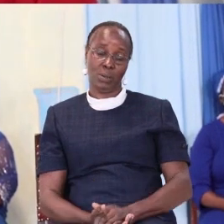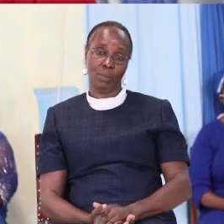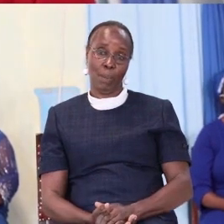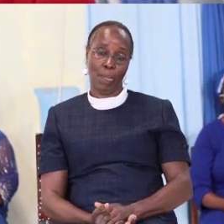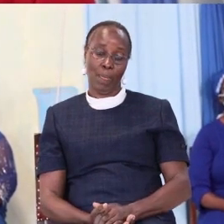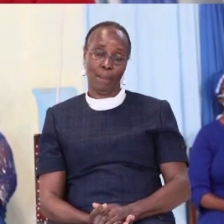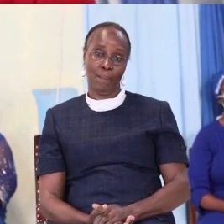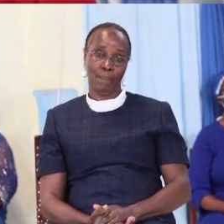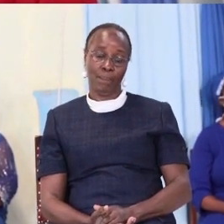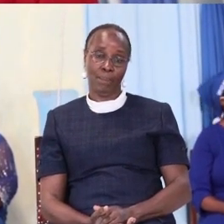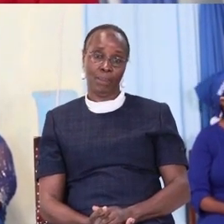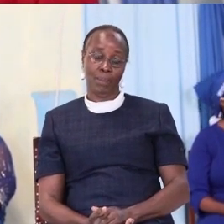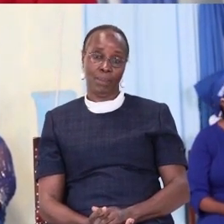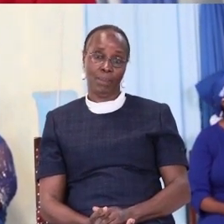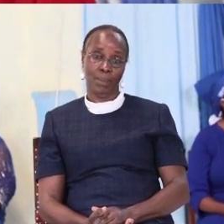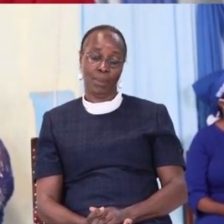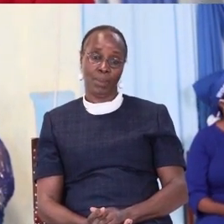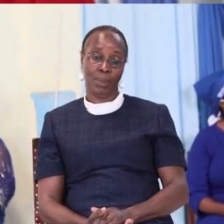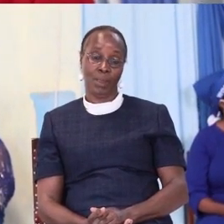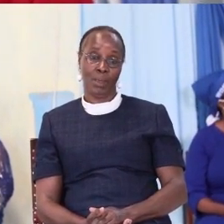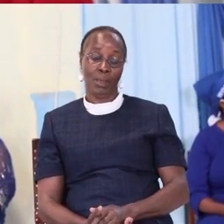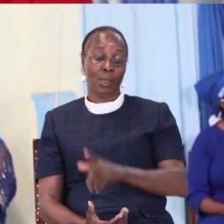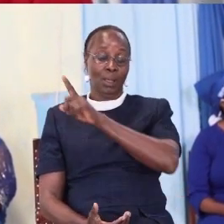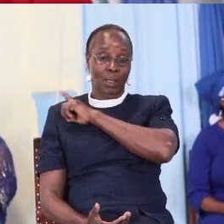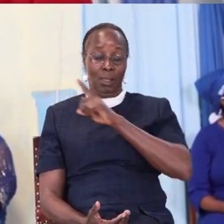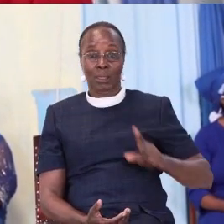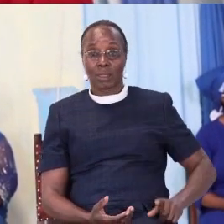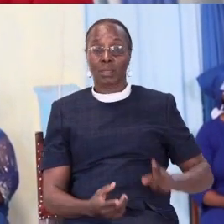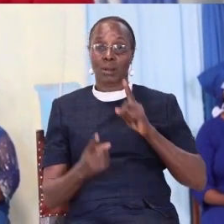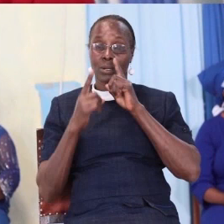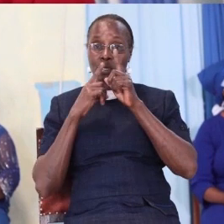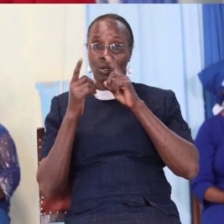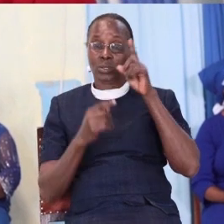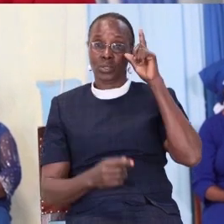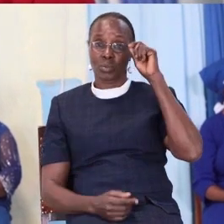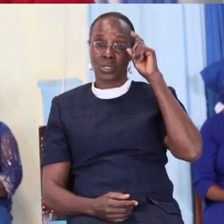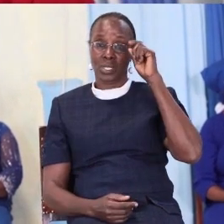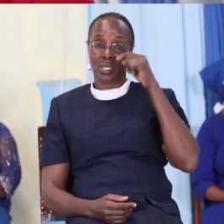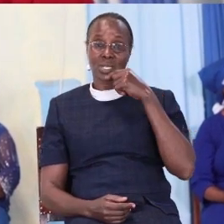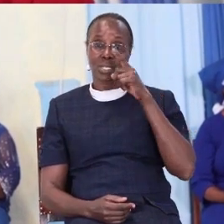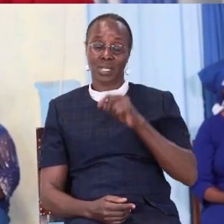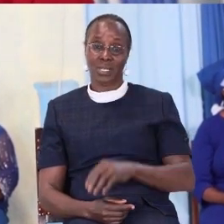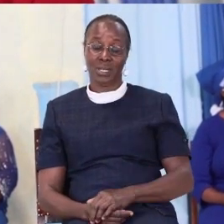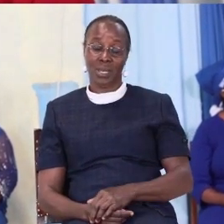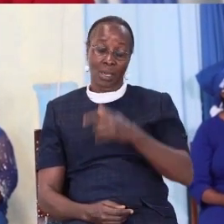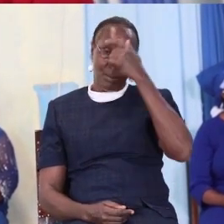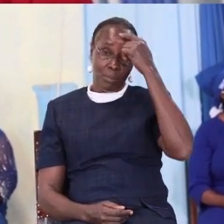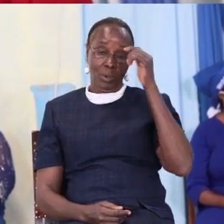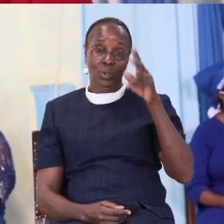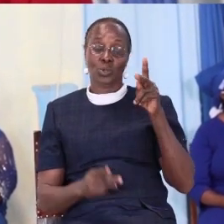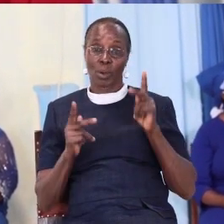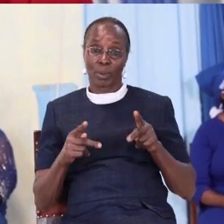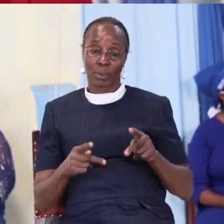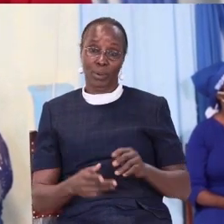Then the Lord said to me, go down the mountain at once, because your people